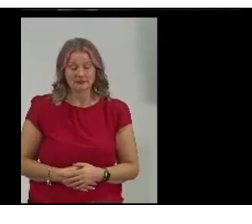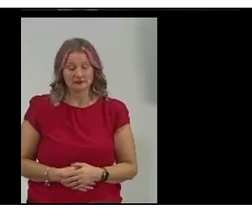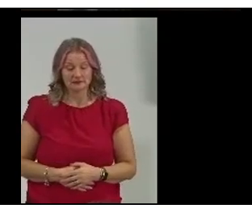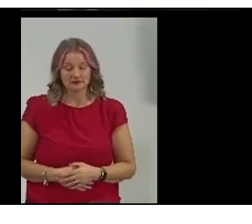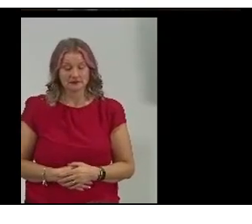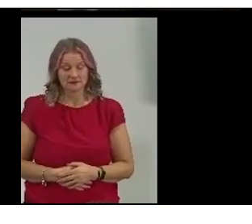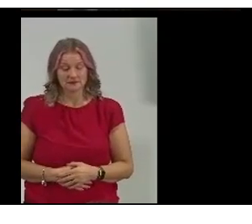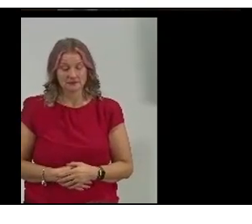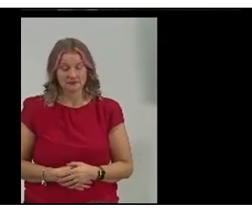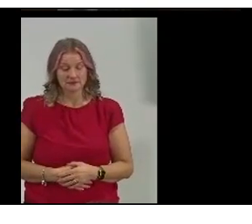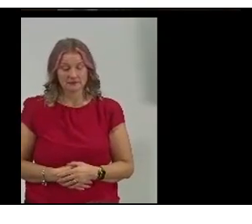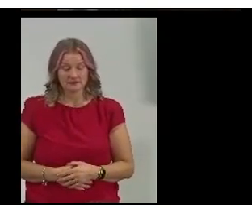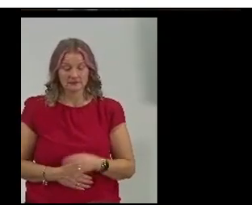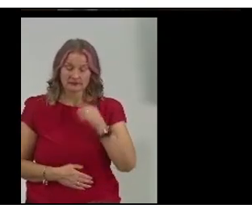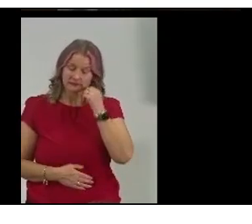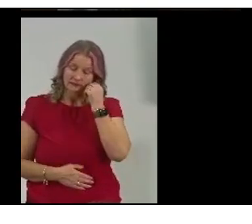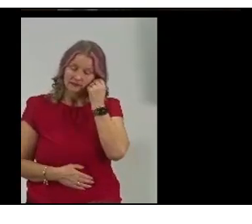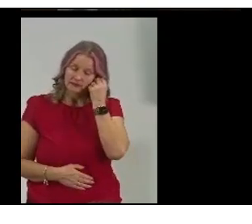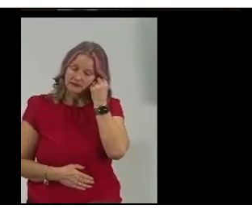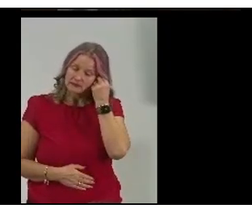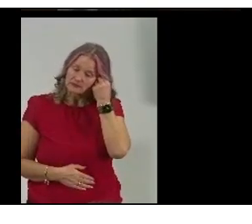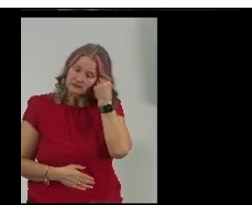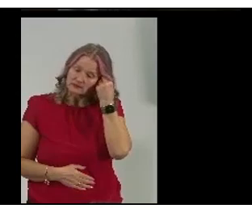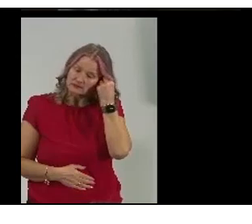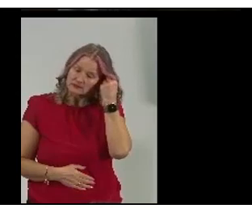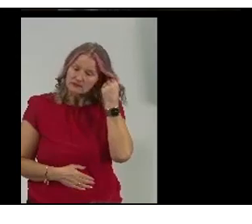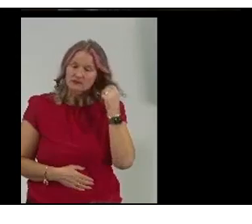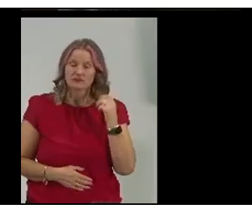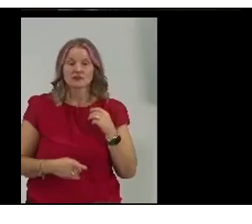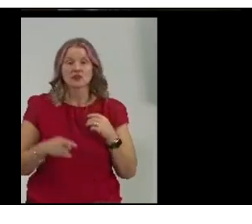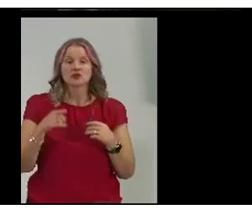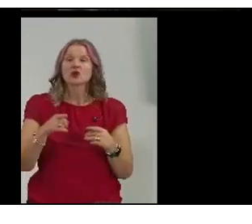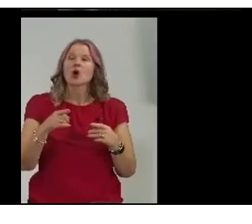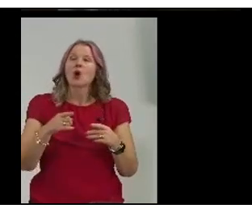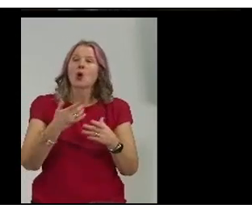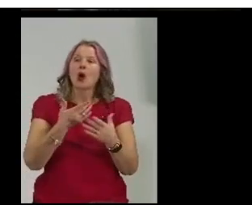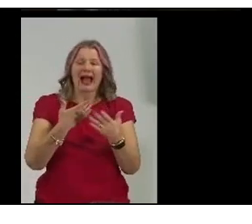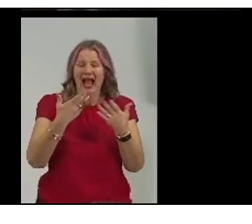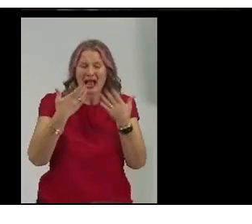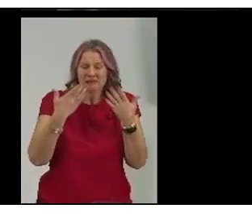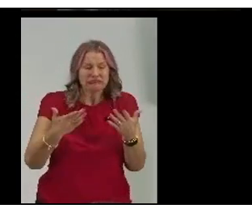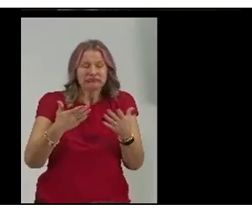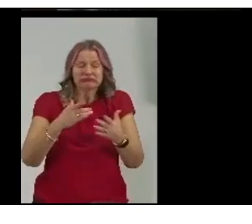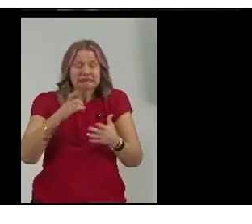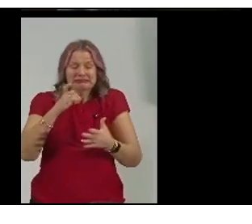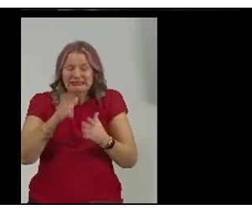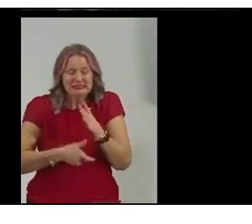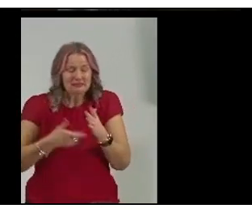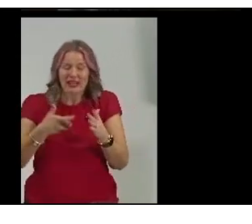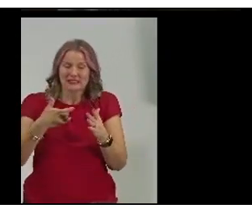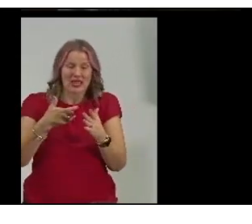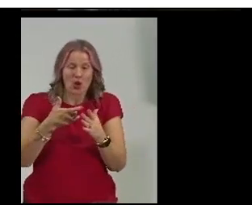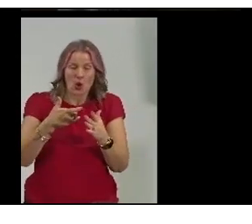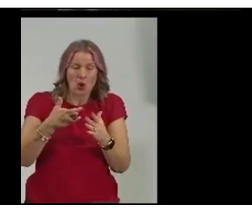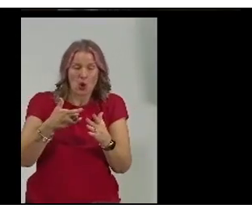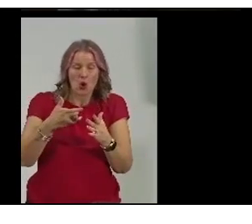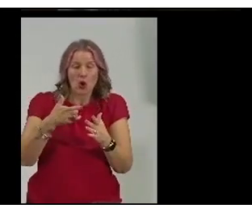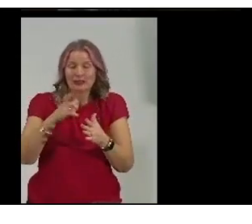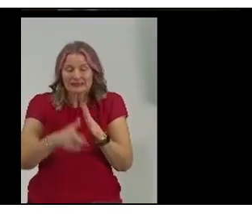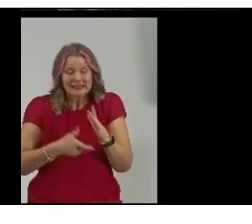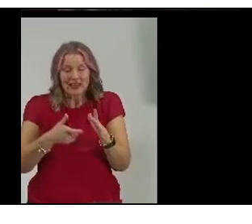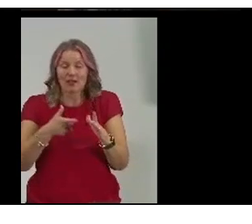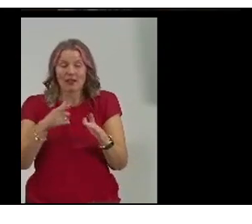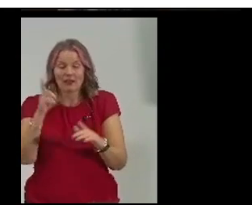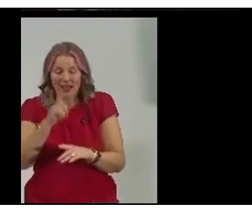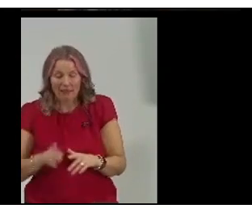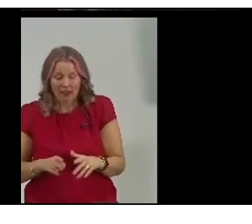respective markets. You heard multiple terms like people with disability, disabled people. In Middle East, they call people of